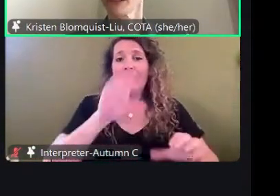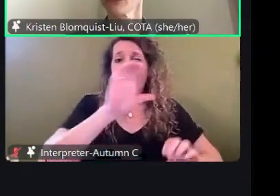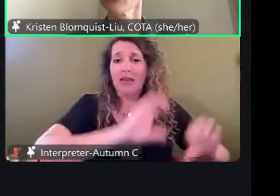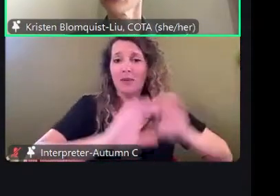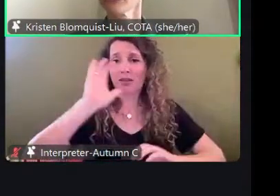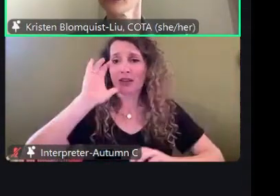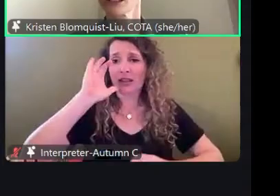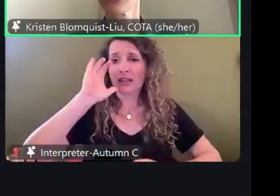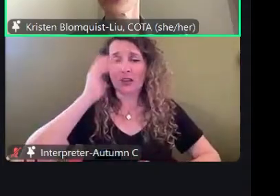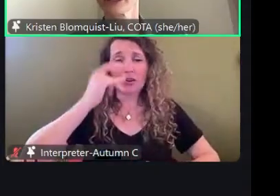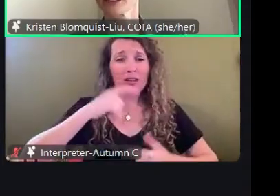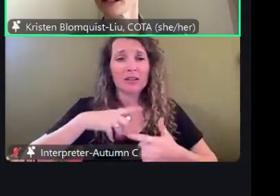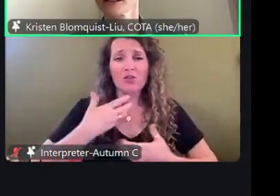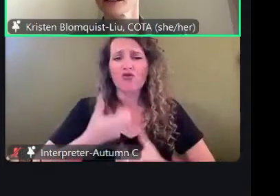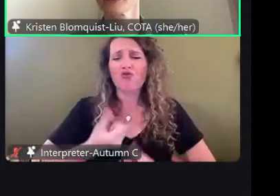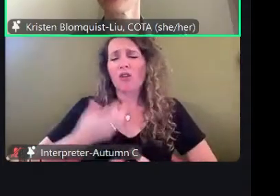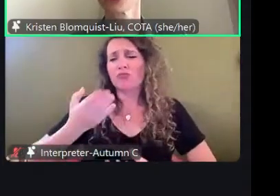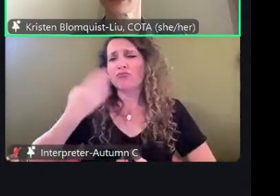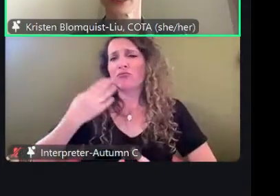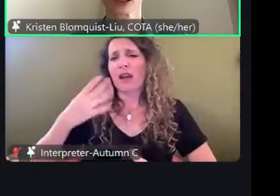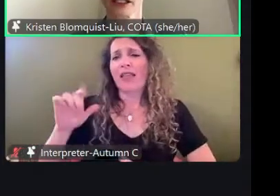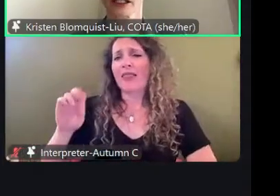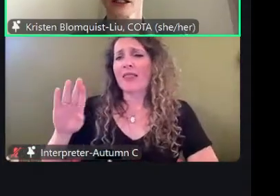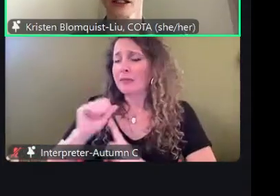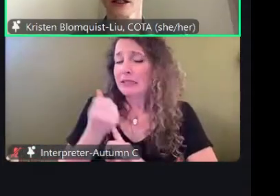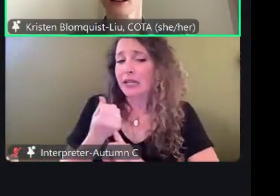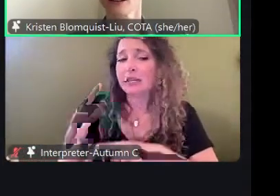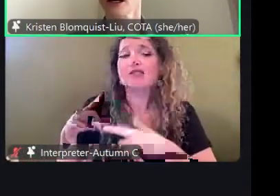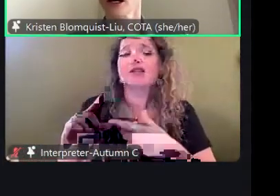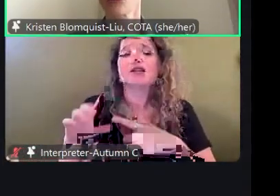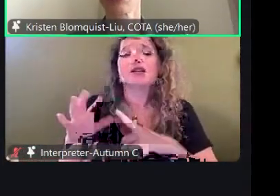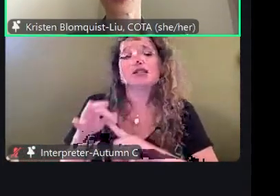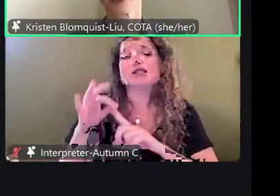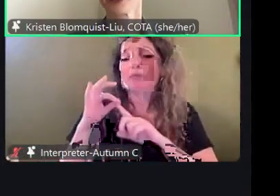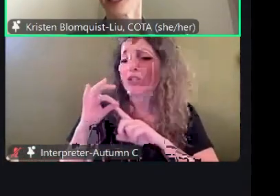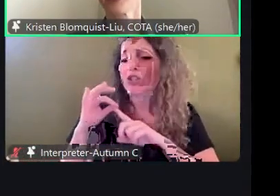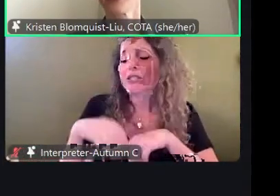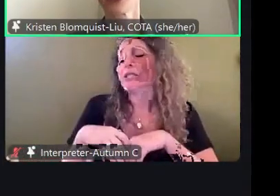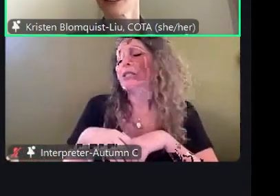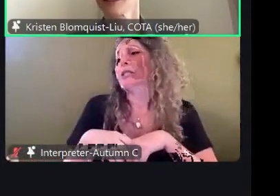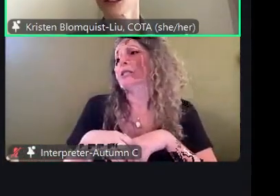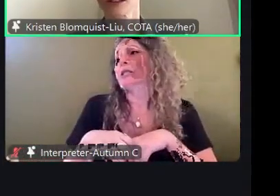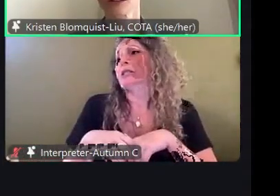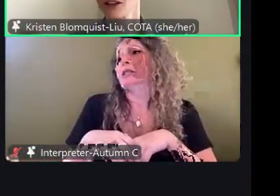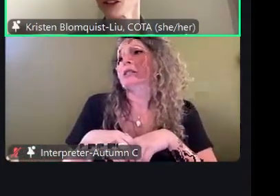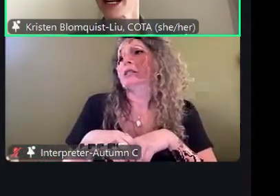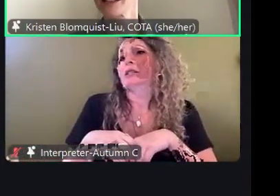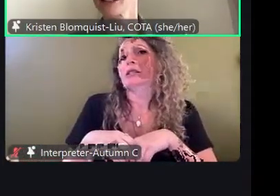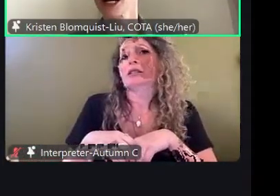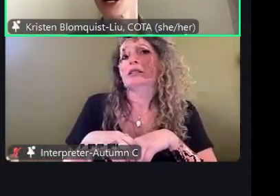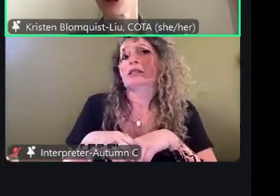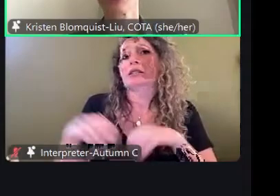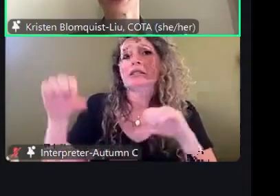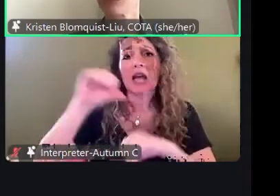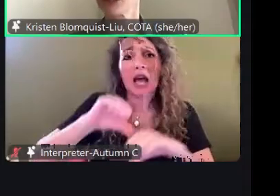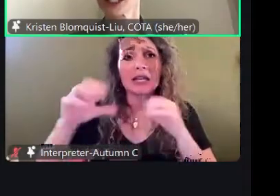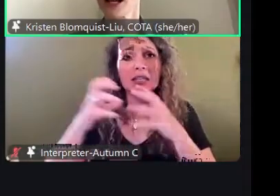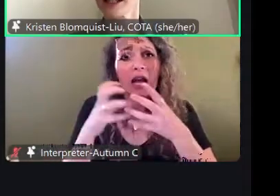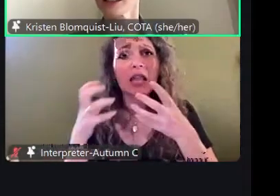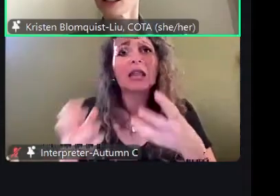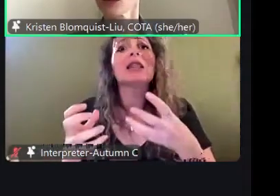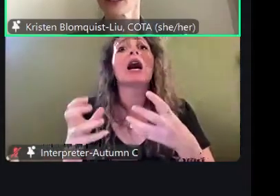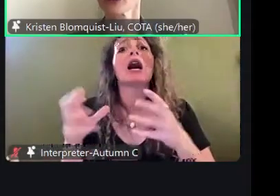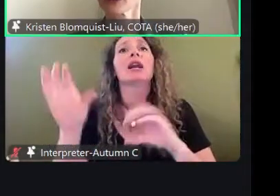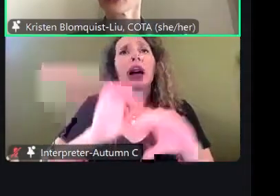strong smells in the laboratory settings. This is especially, there's a lot of science, the